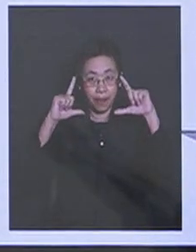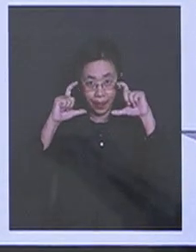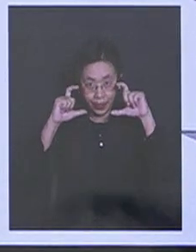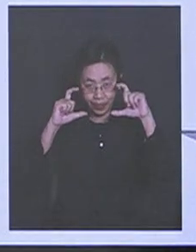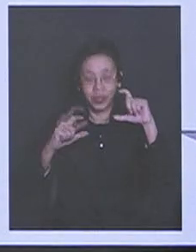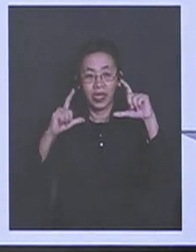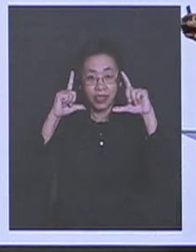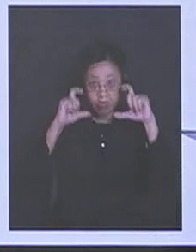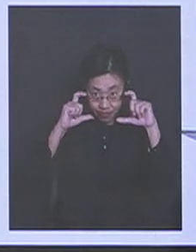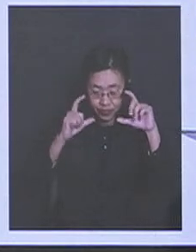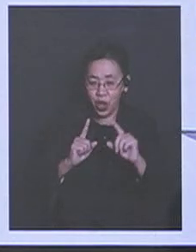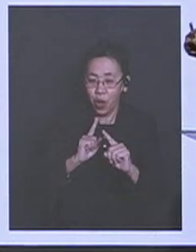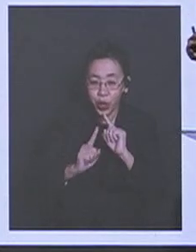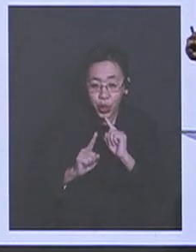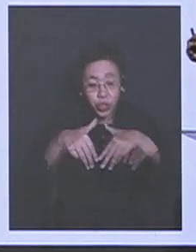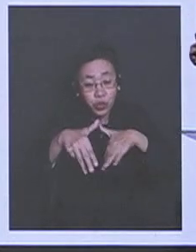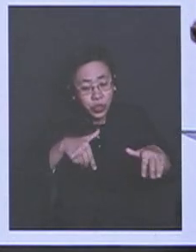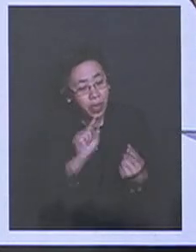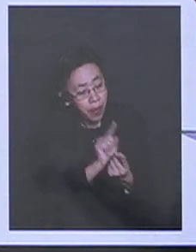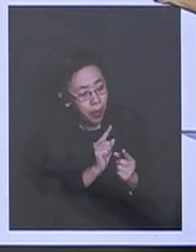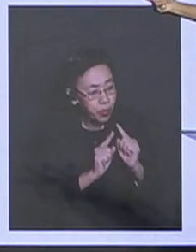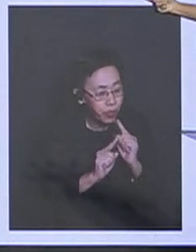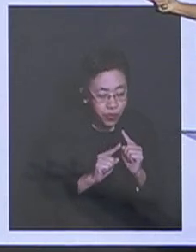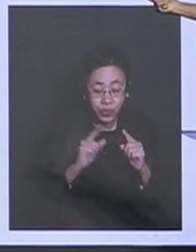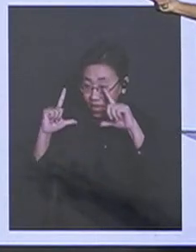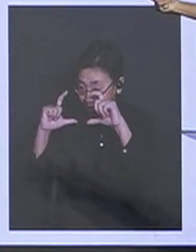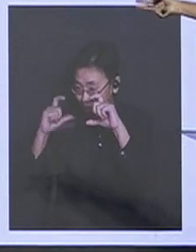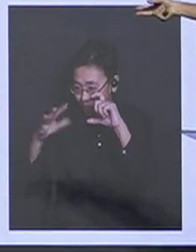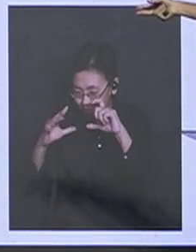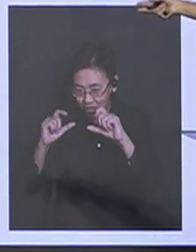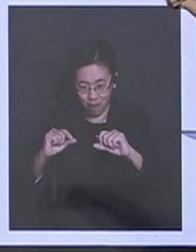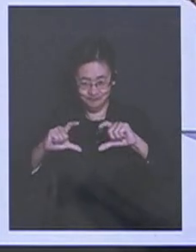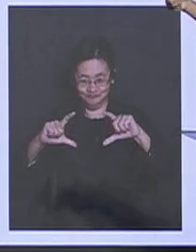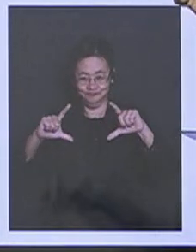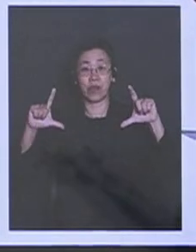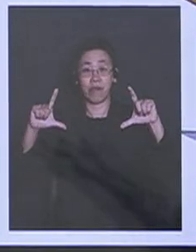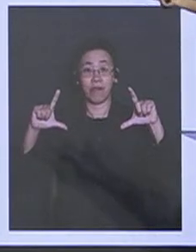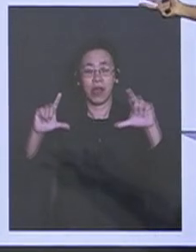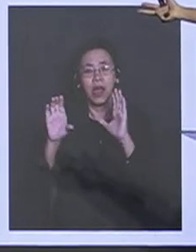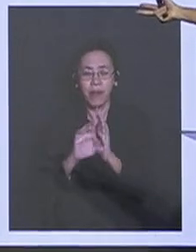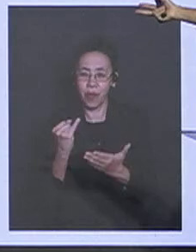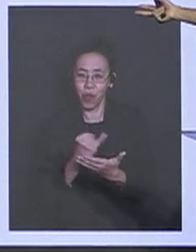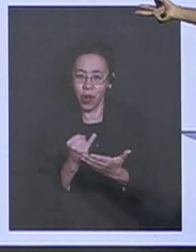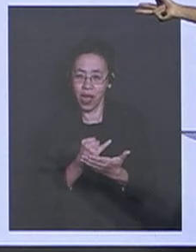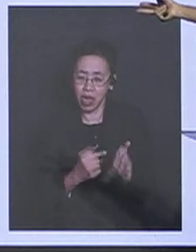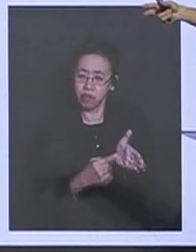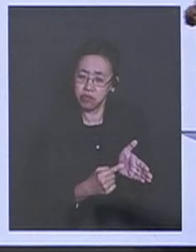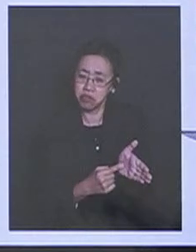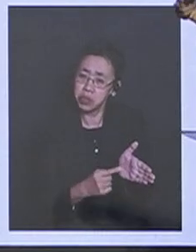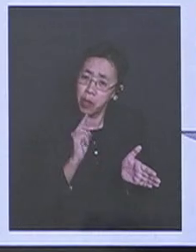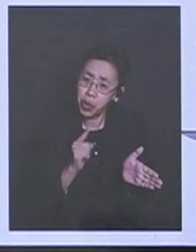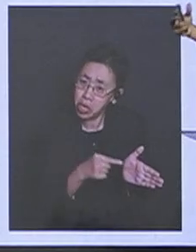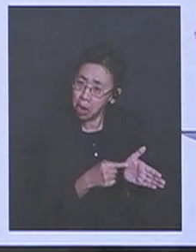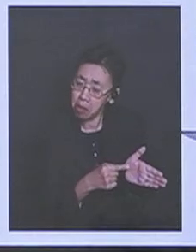the wall, and as we're hearing back from the community, we would start sketching and sort of showing, okay, is this what you're talking about? It's a kind